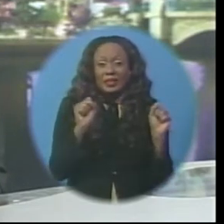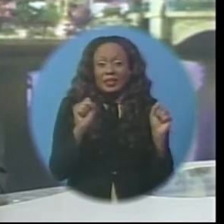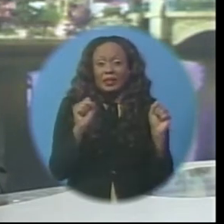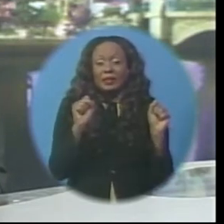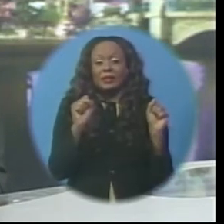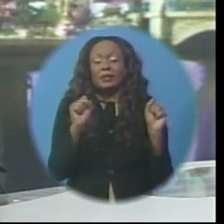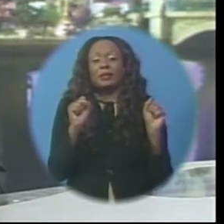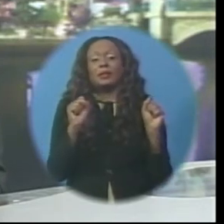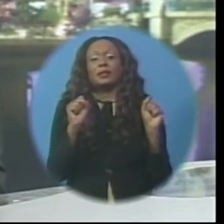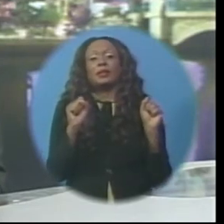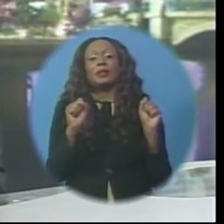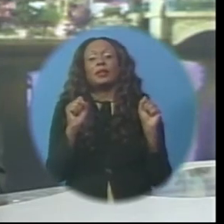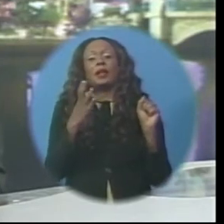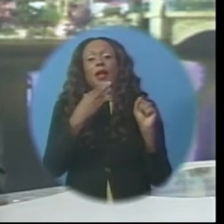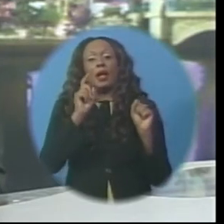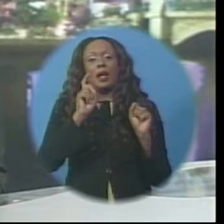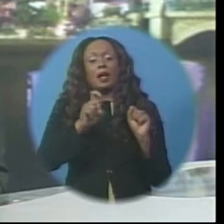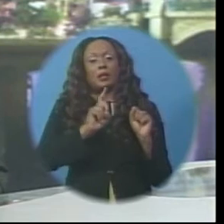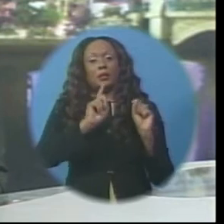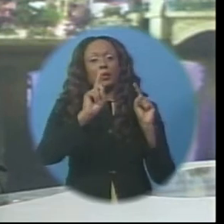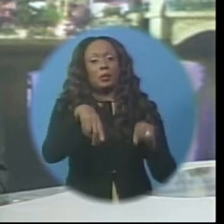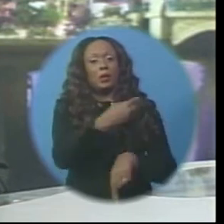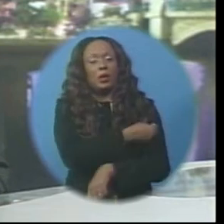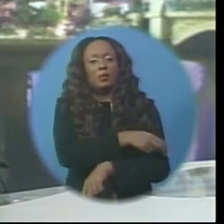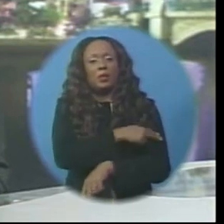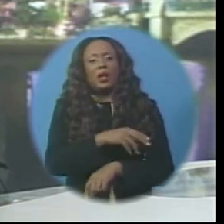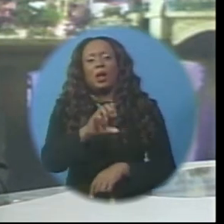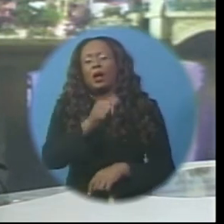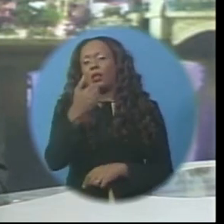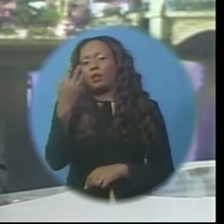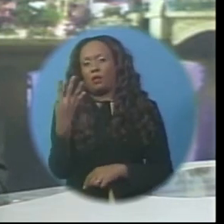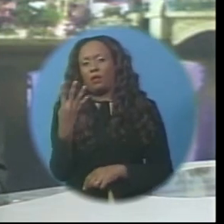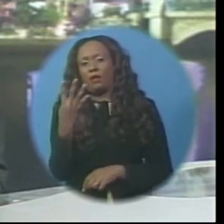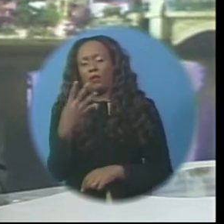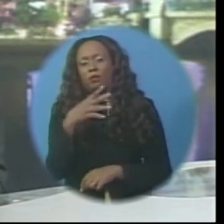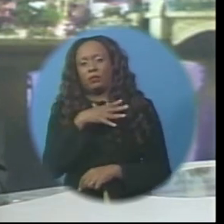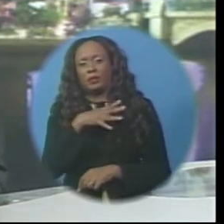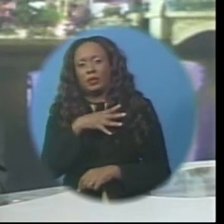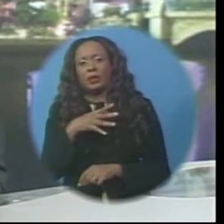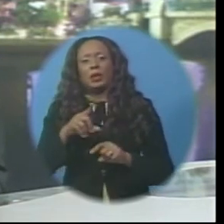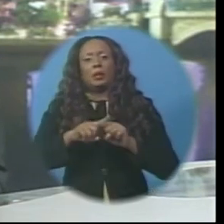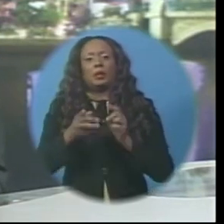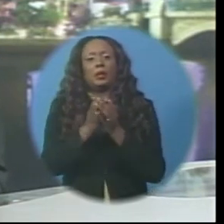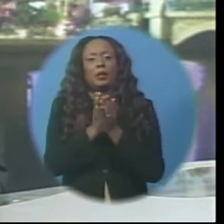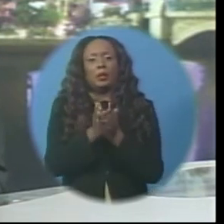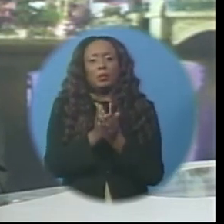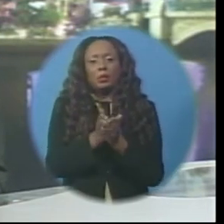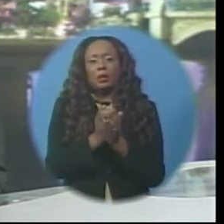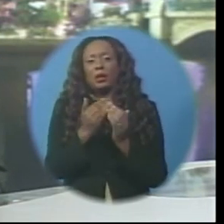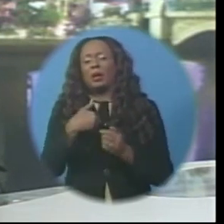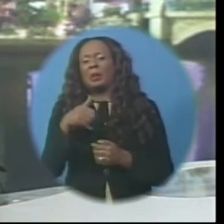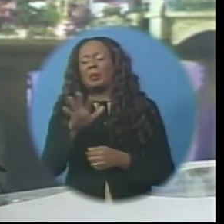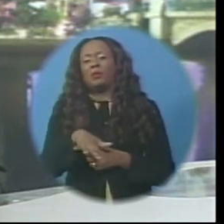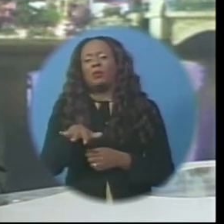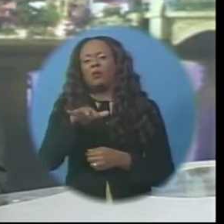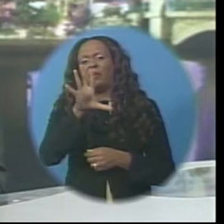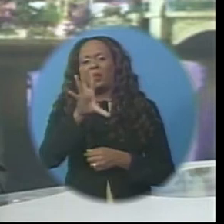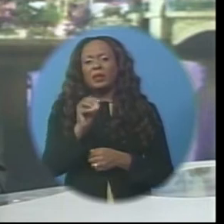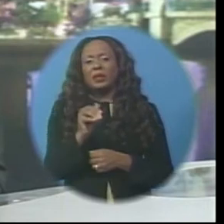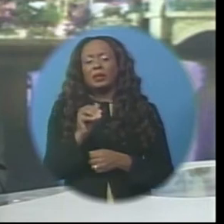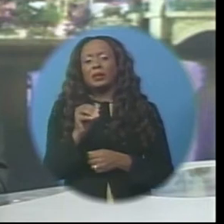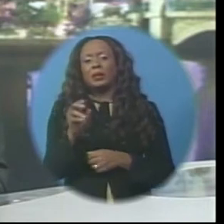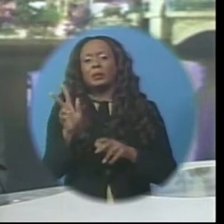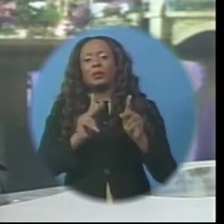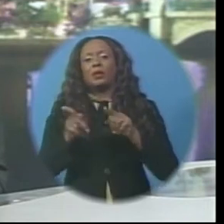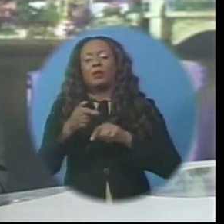people had been taken to hospital for medical attention. The survivors say the boat from Turtle Island was carrying at least 50 Haitian